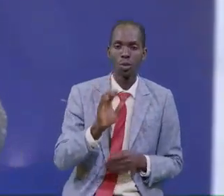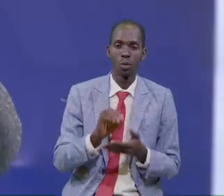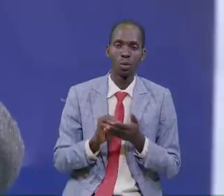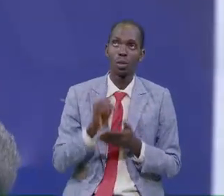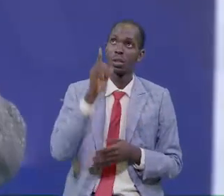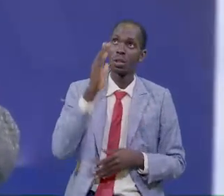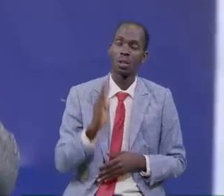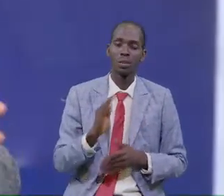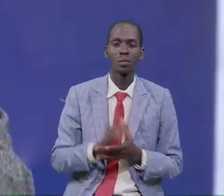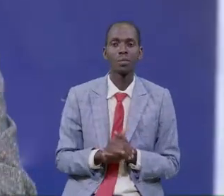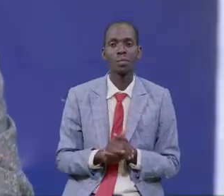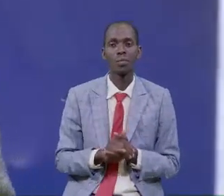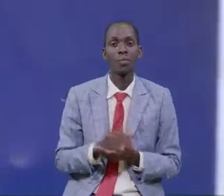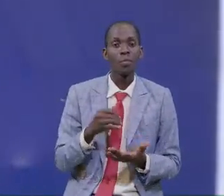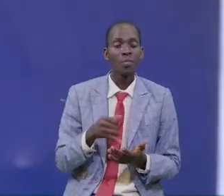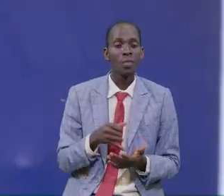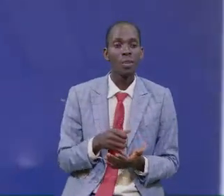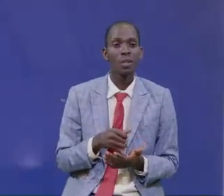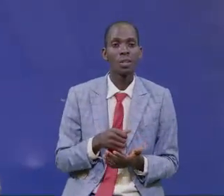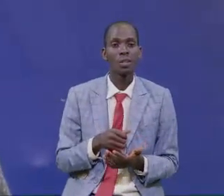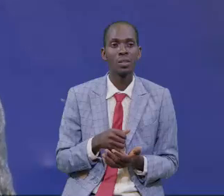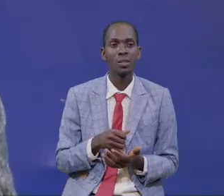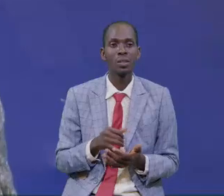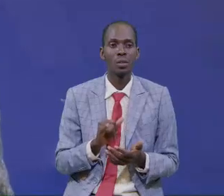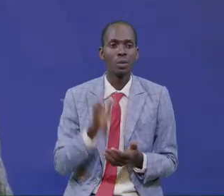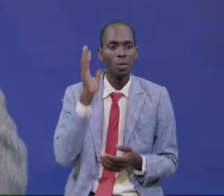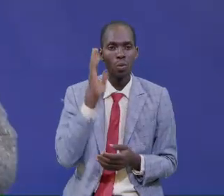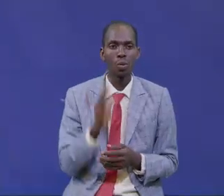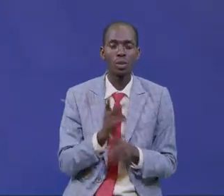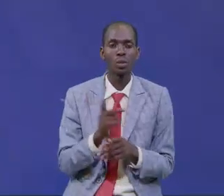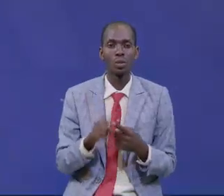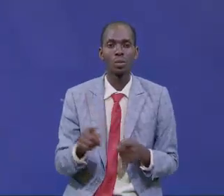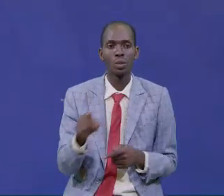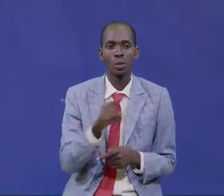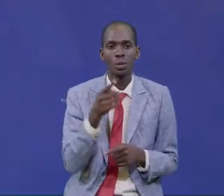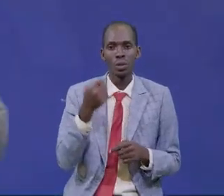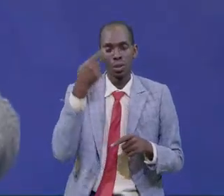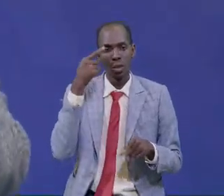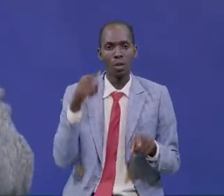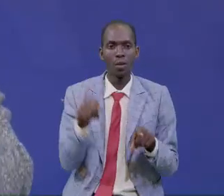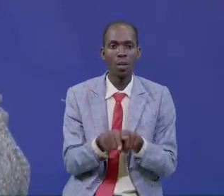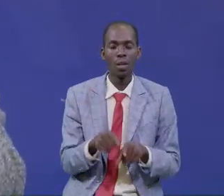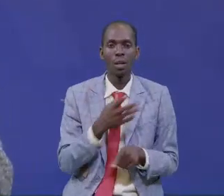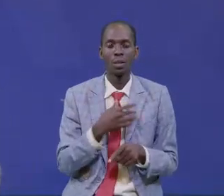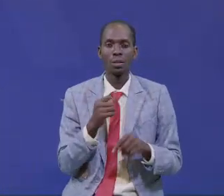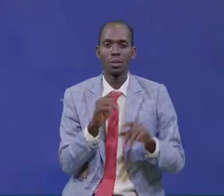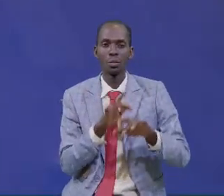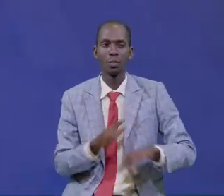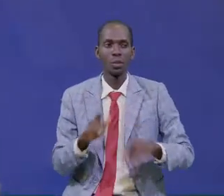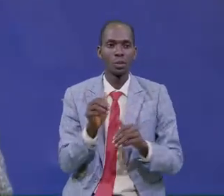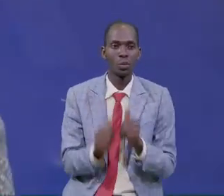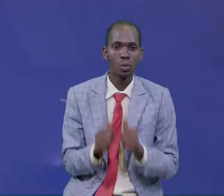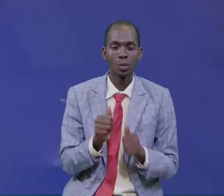it shall keep unto thee the covenant and the mercy which he